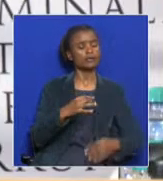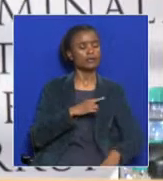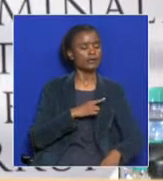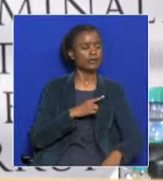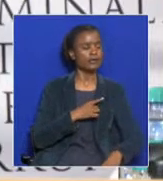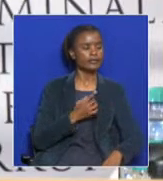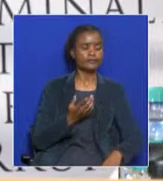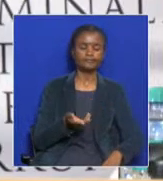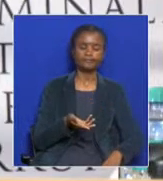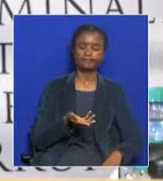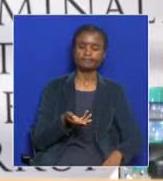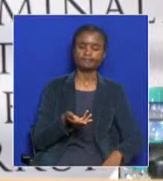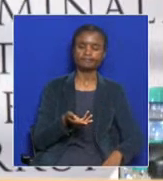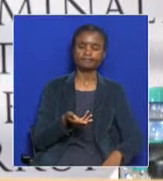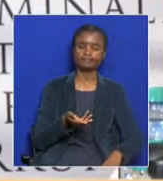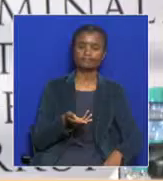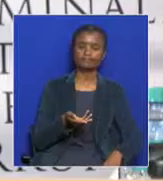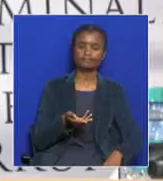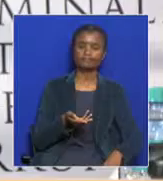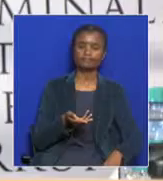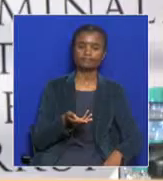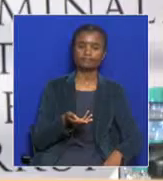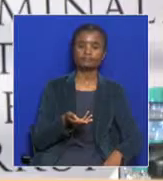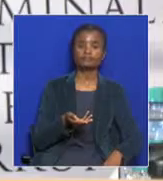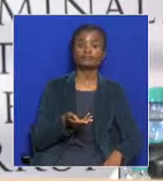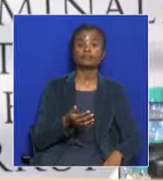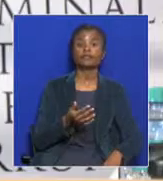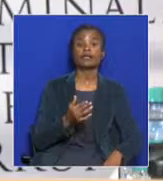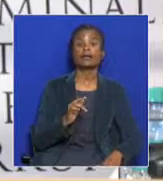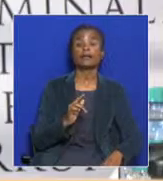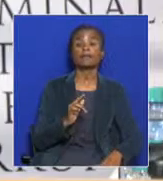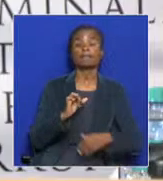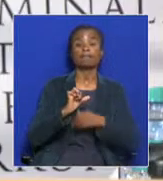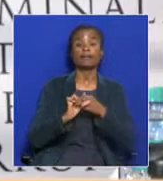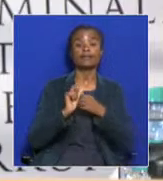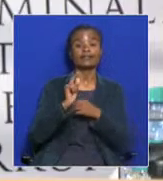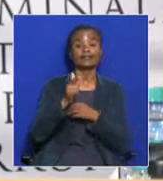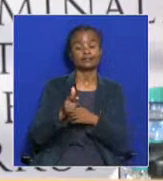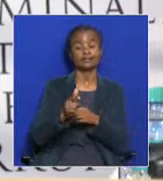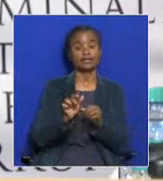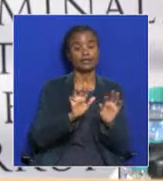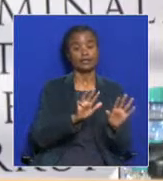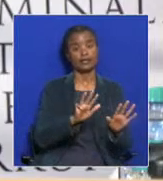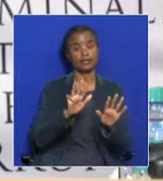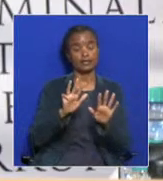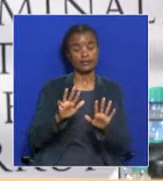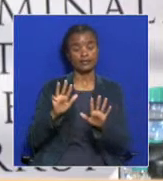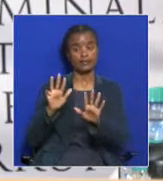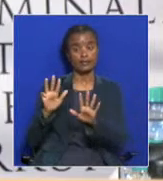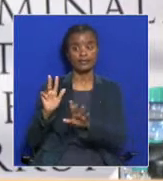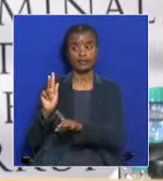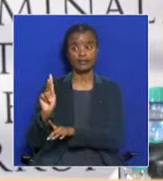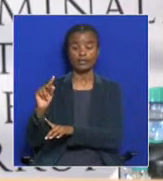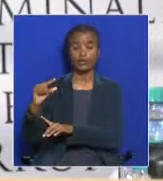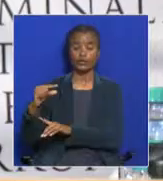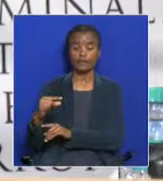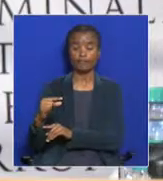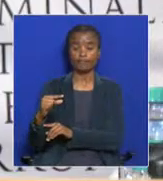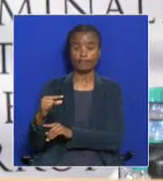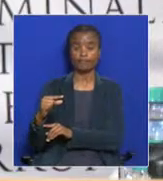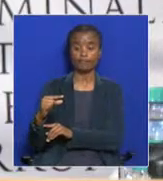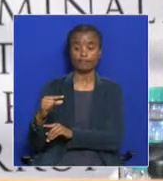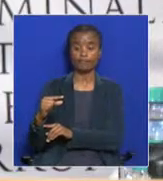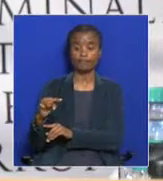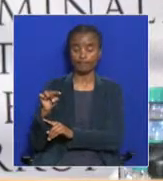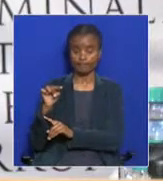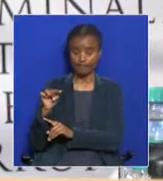just over a month, 999 kilograms could safely and properly be processed at the very scene